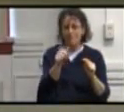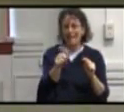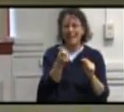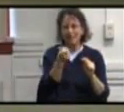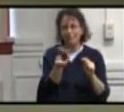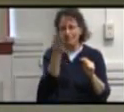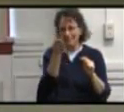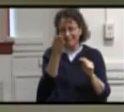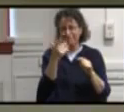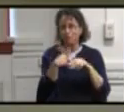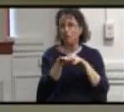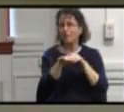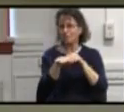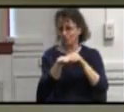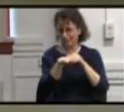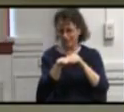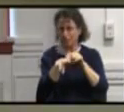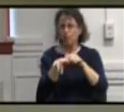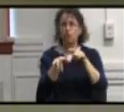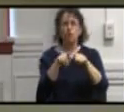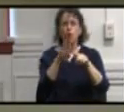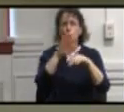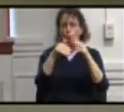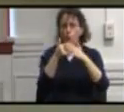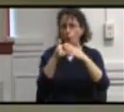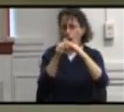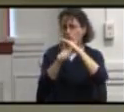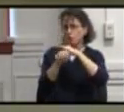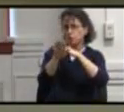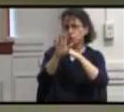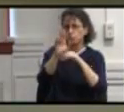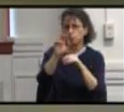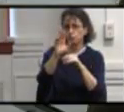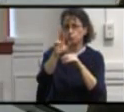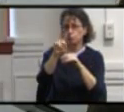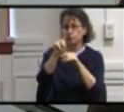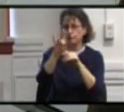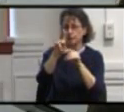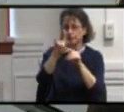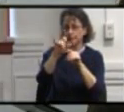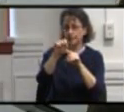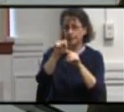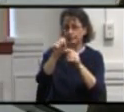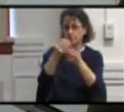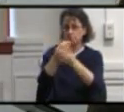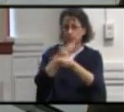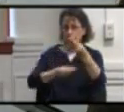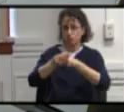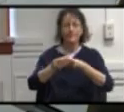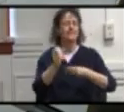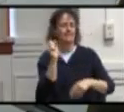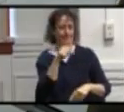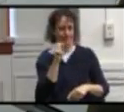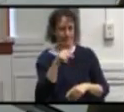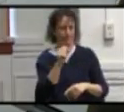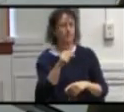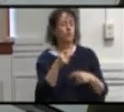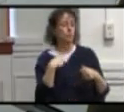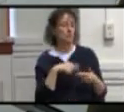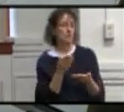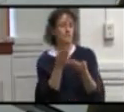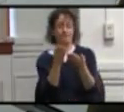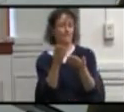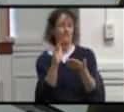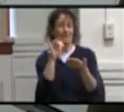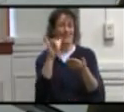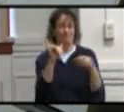These three items are all out of the utilities budget? That's correct. At this point in time, we are proposing that this item be taken